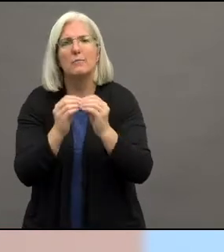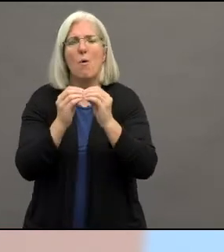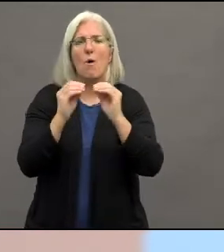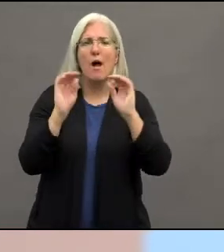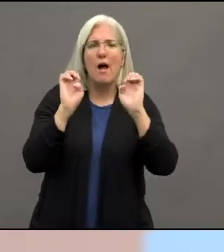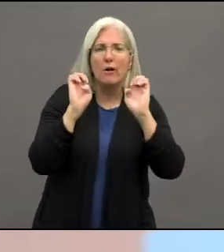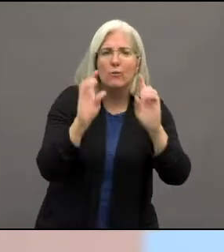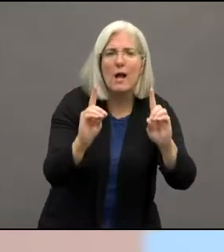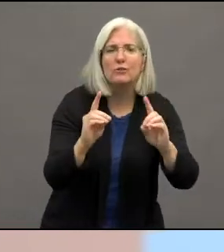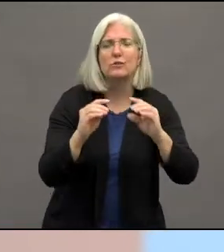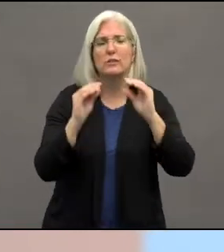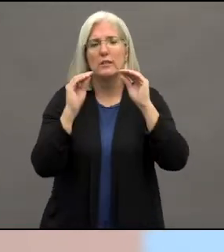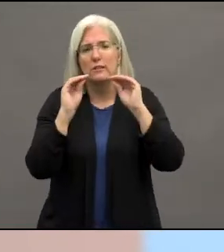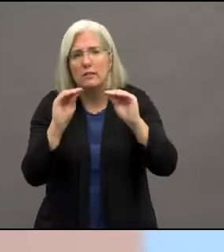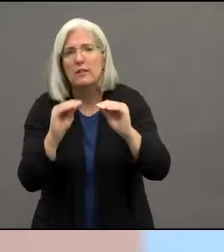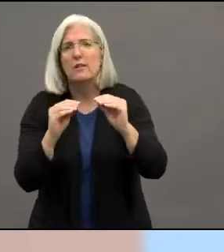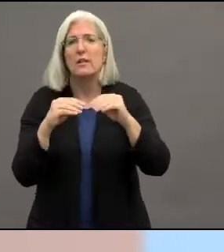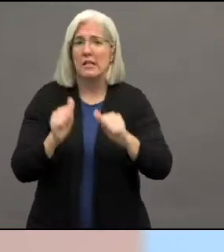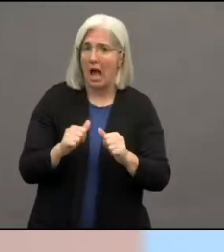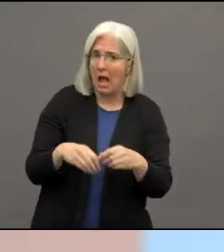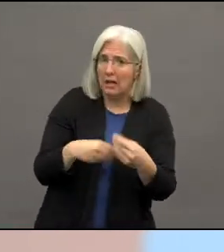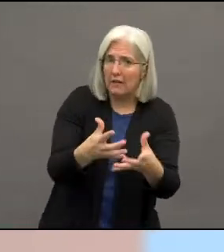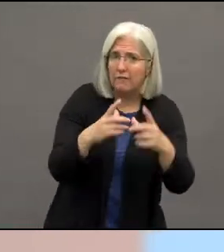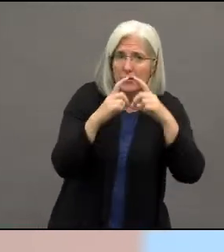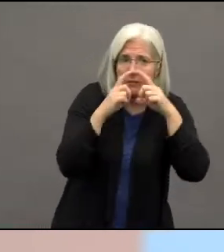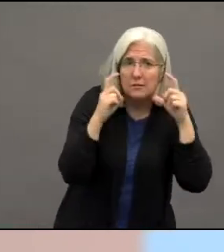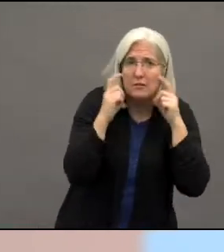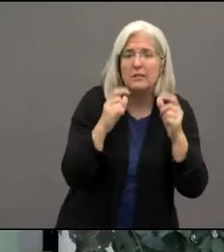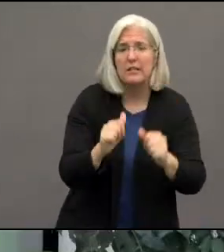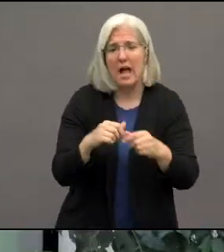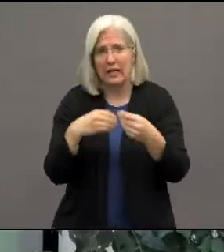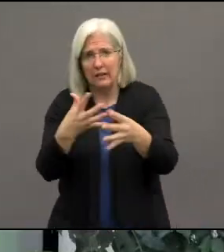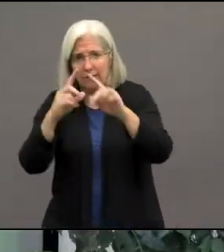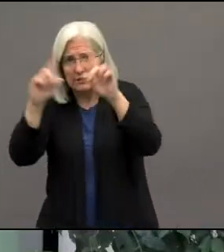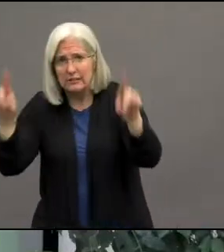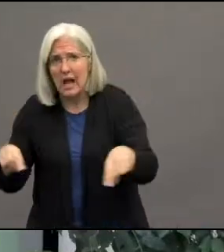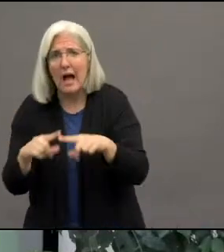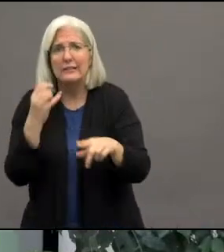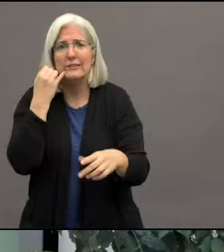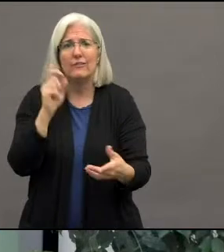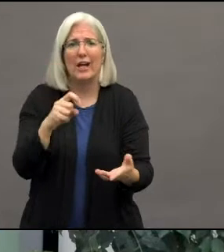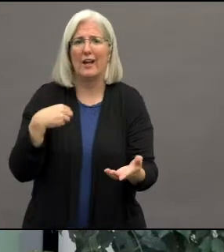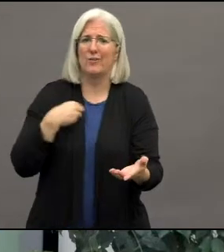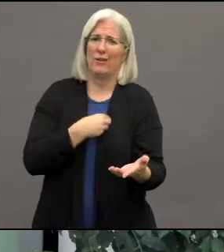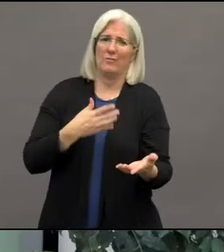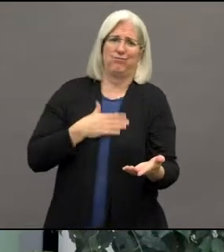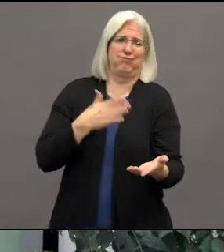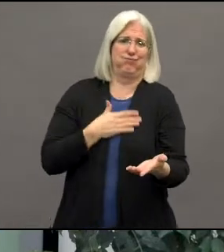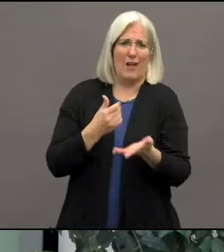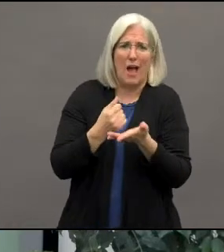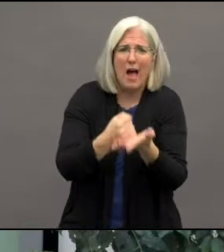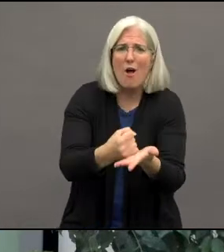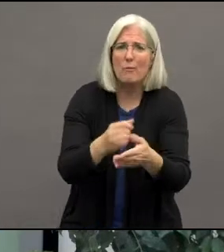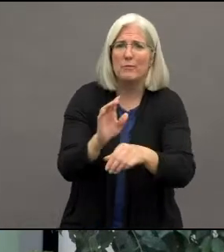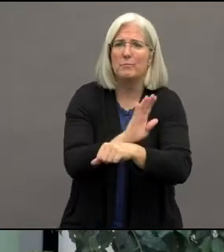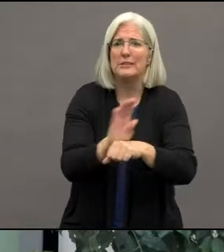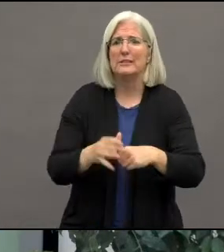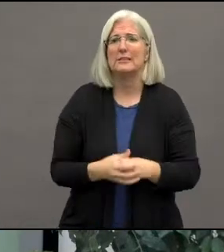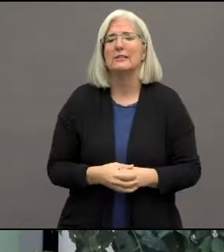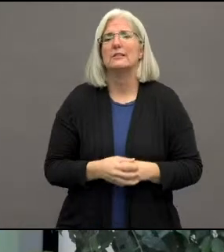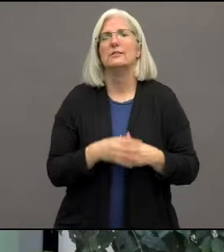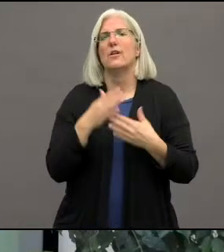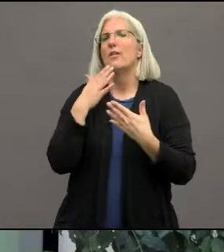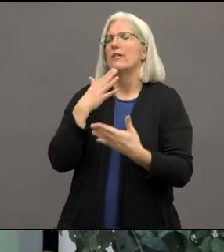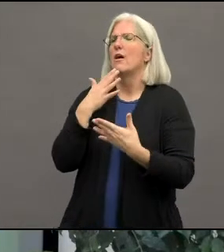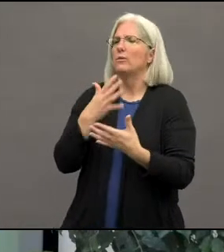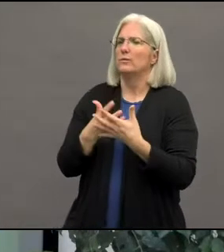they might need. So just let us know. We're happy to work with you. All right, thanks so much, Ricardo. And things they move so quickly around here. It's